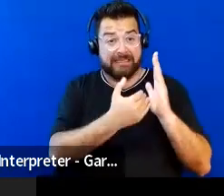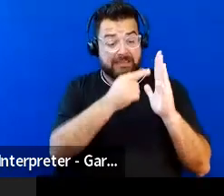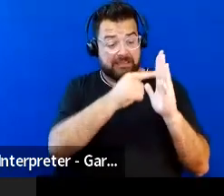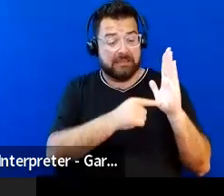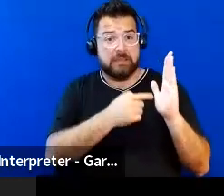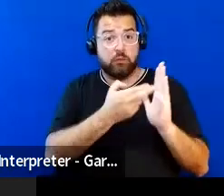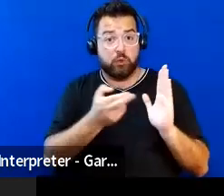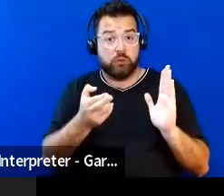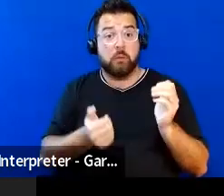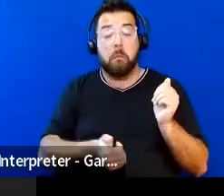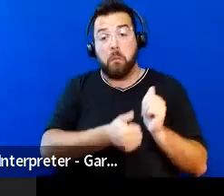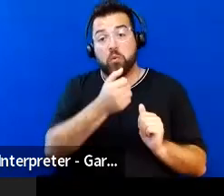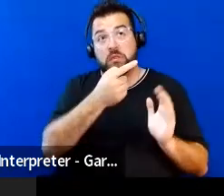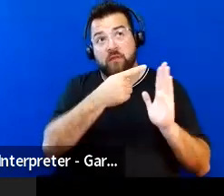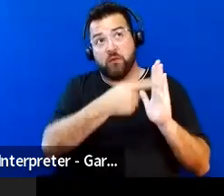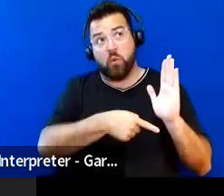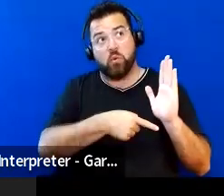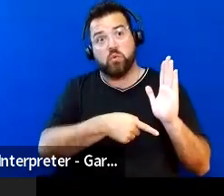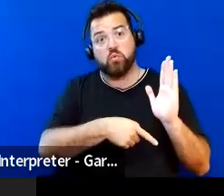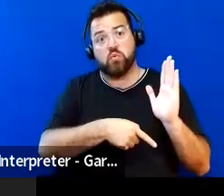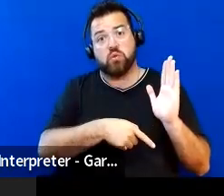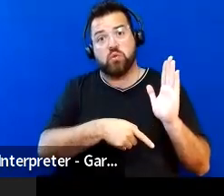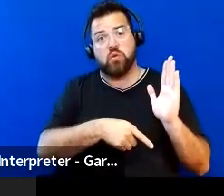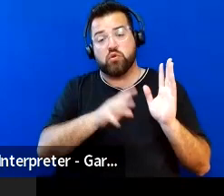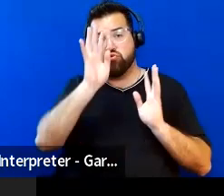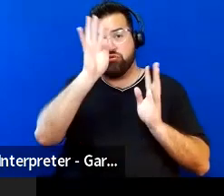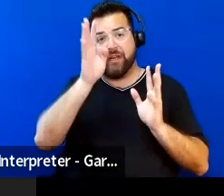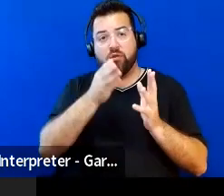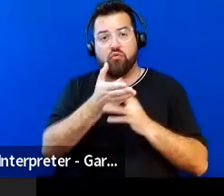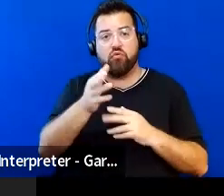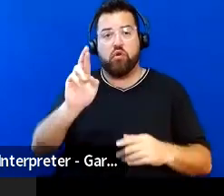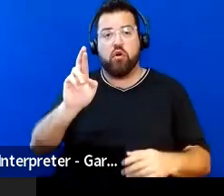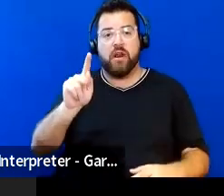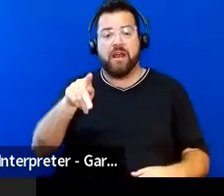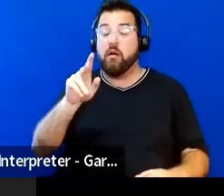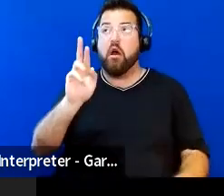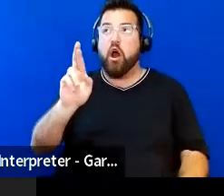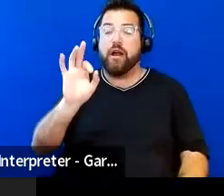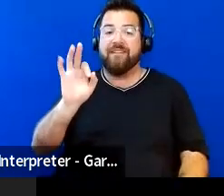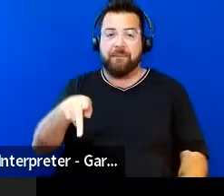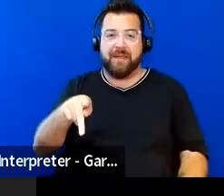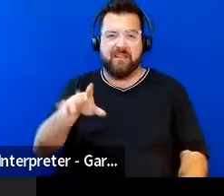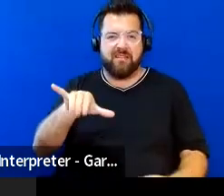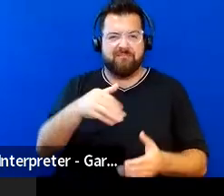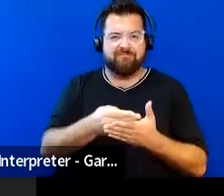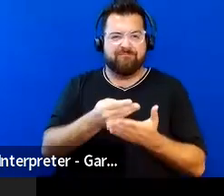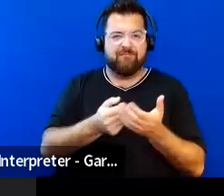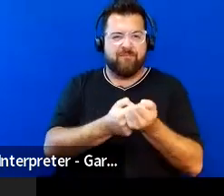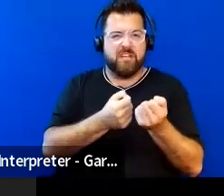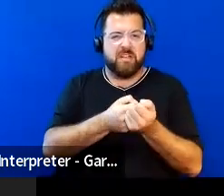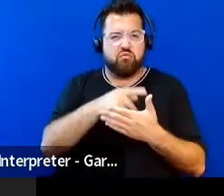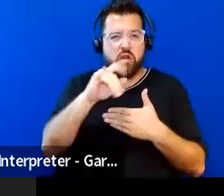were created through one of their RFPs, one of their funded projects, but some of them